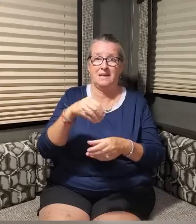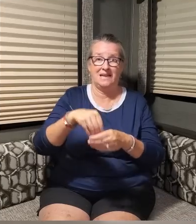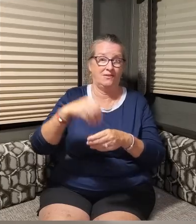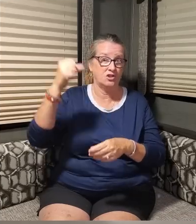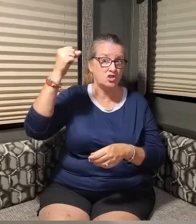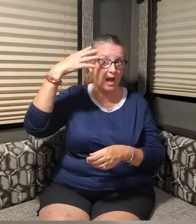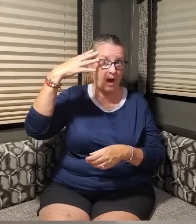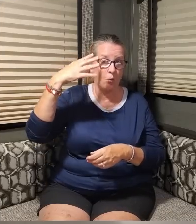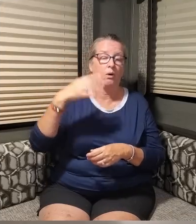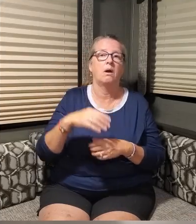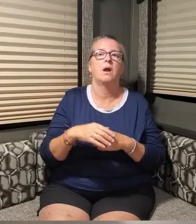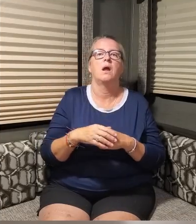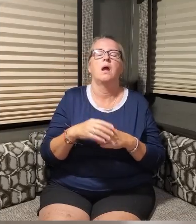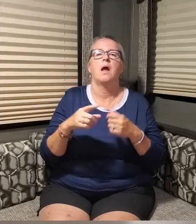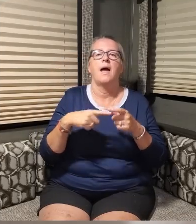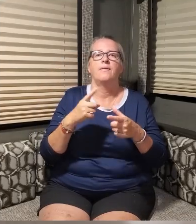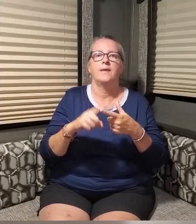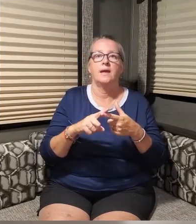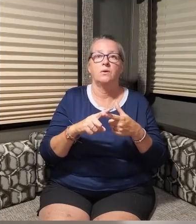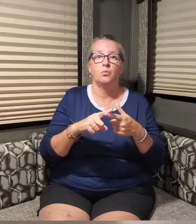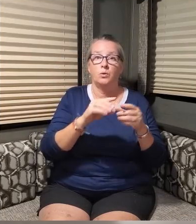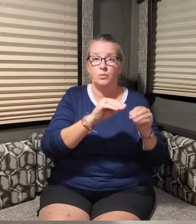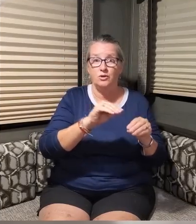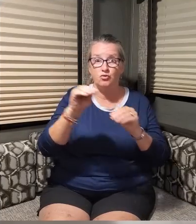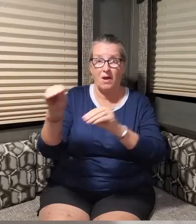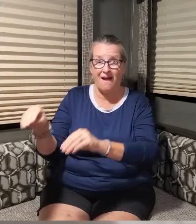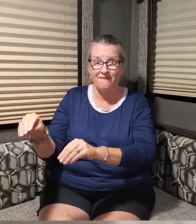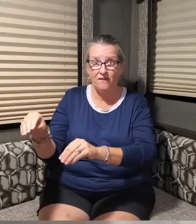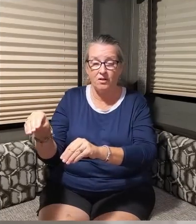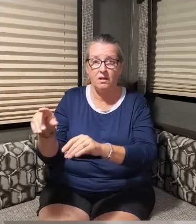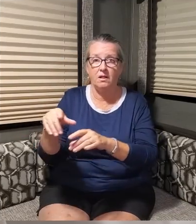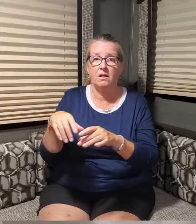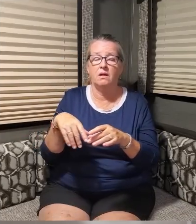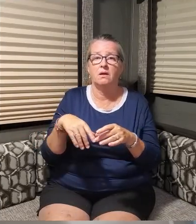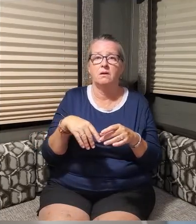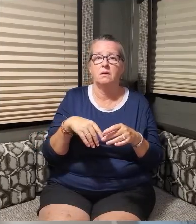shower. And then when we go traveling,